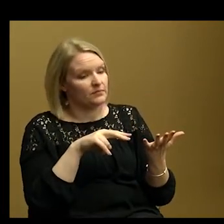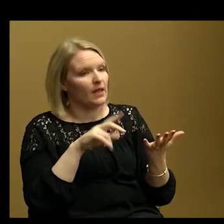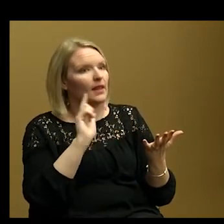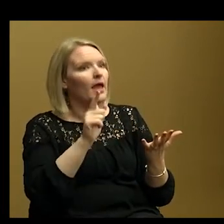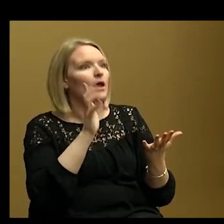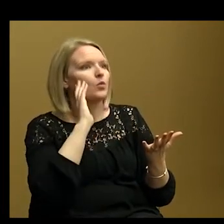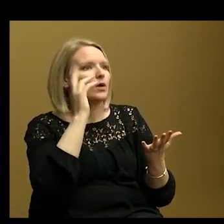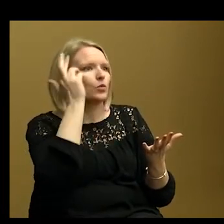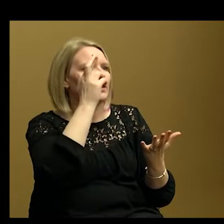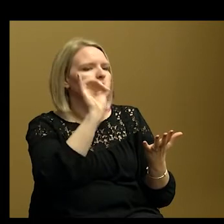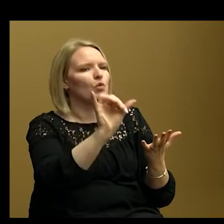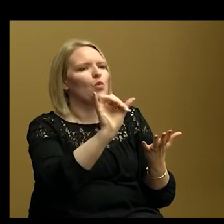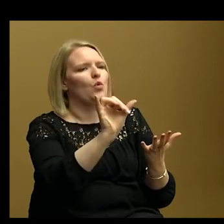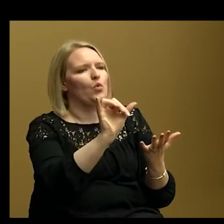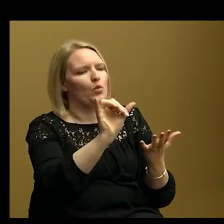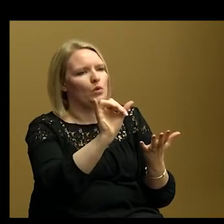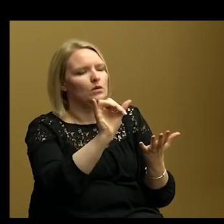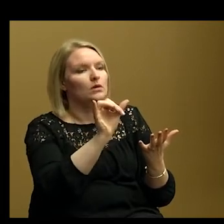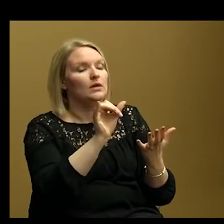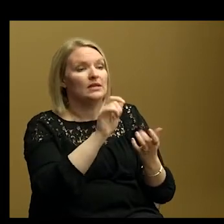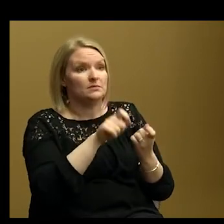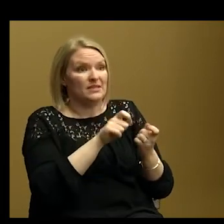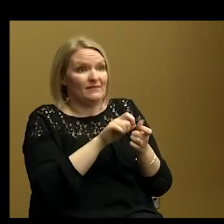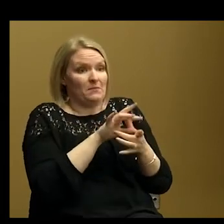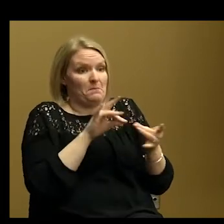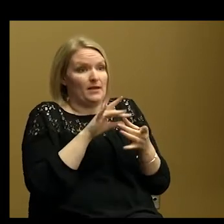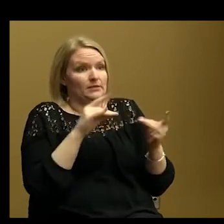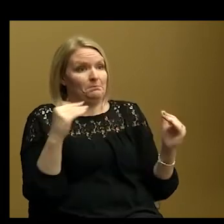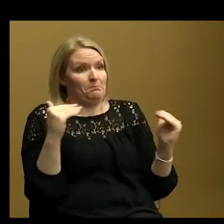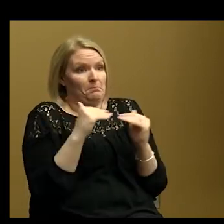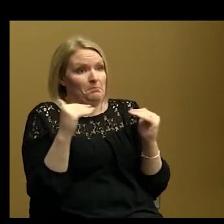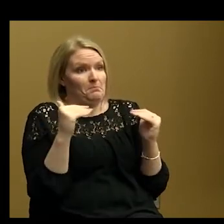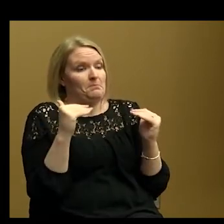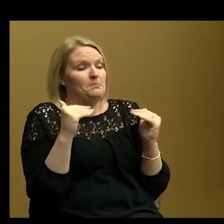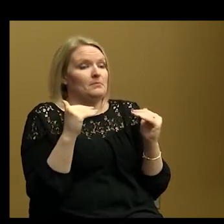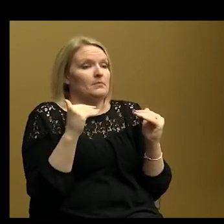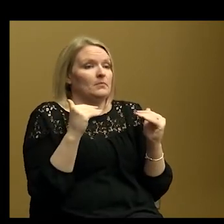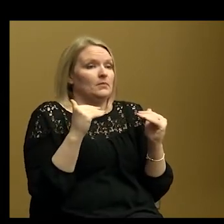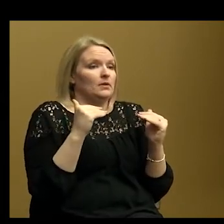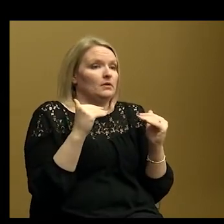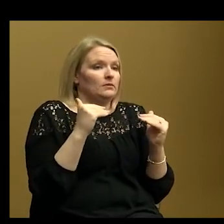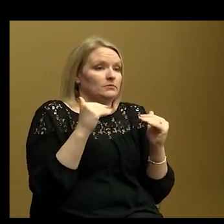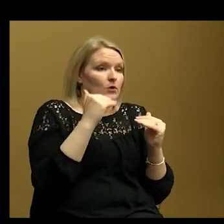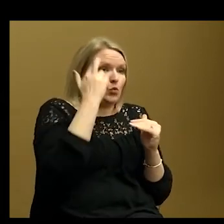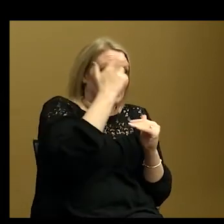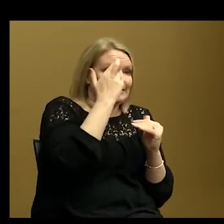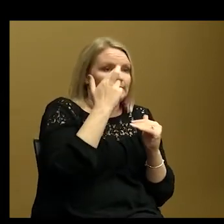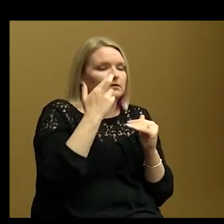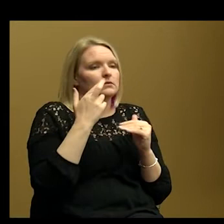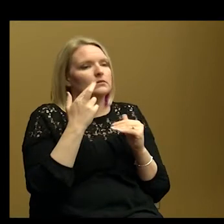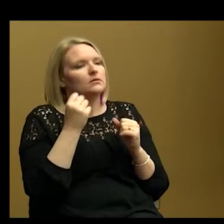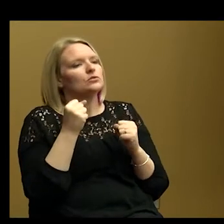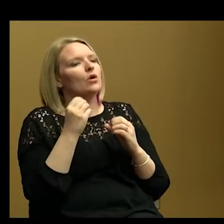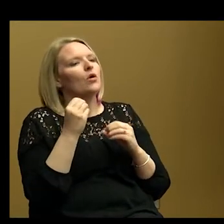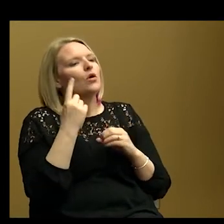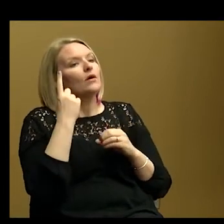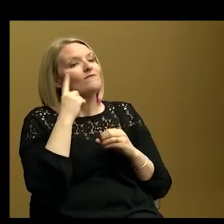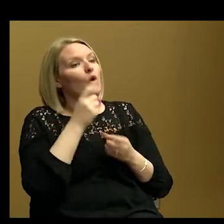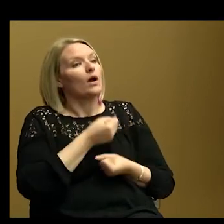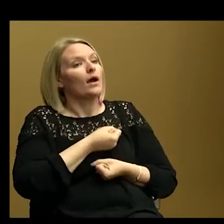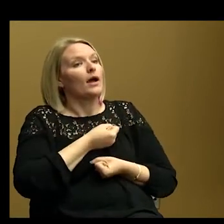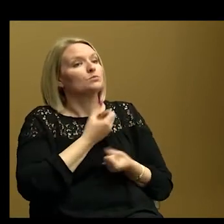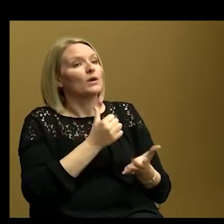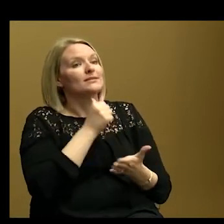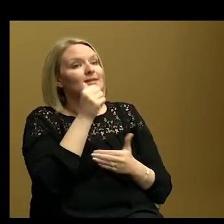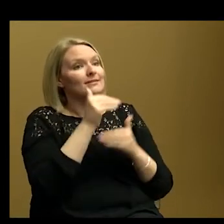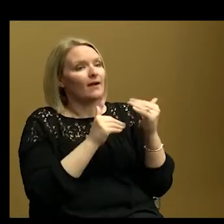it. The specific messages are arranged by level and reason, as seen below. So expressing discomfort would